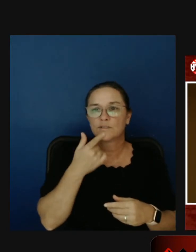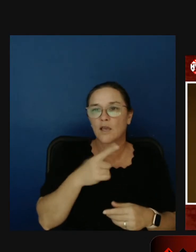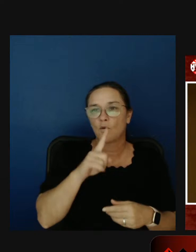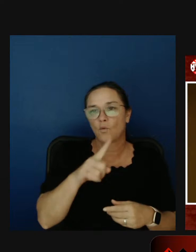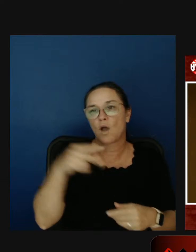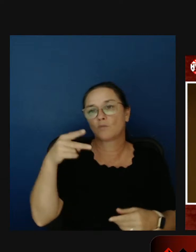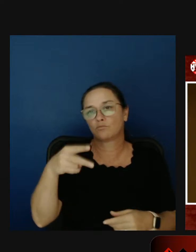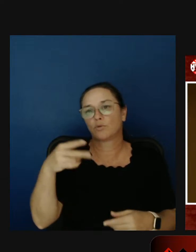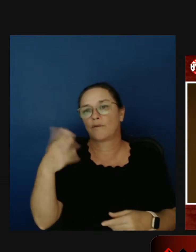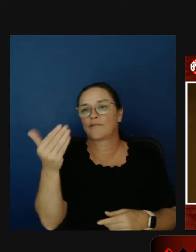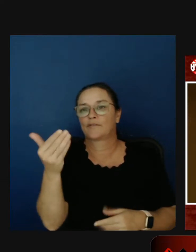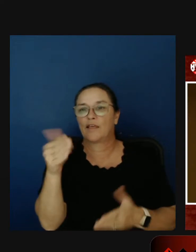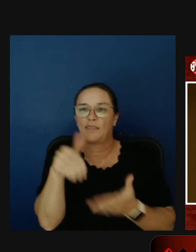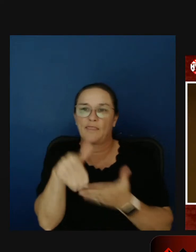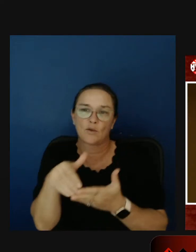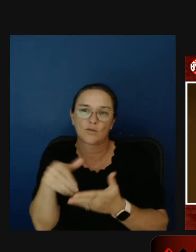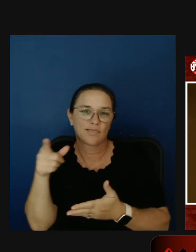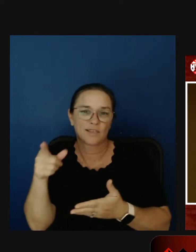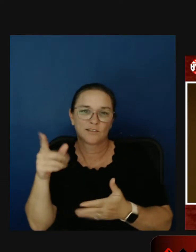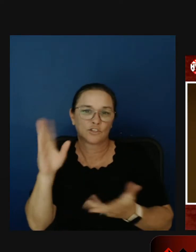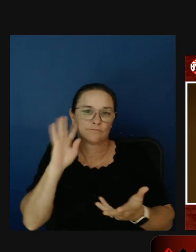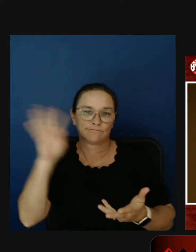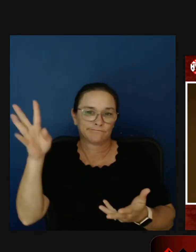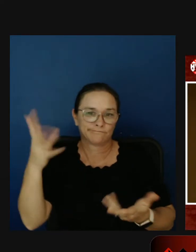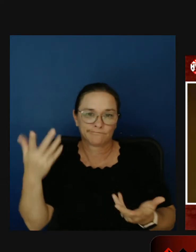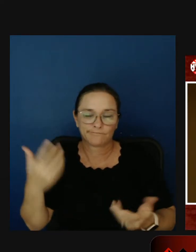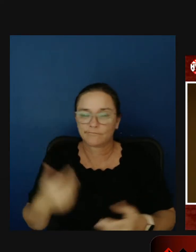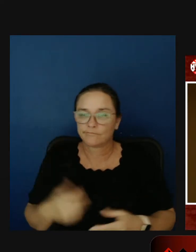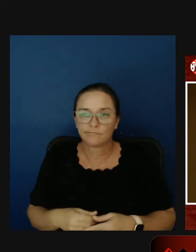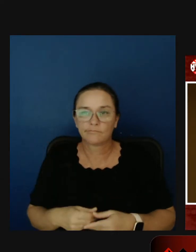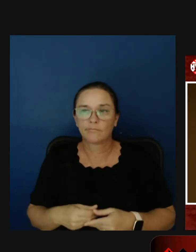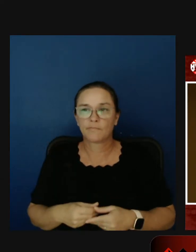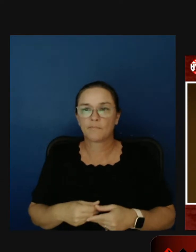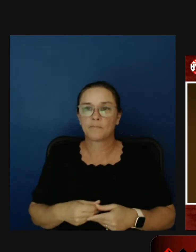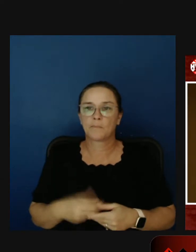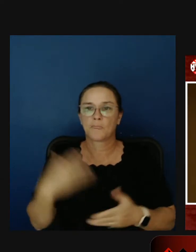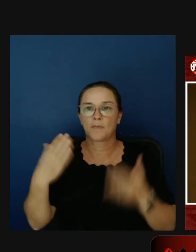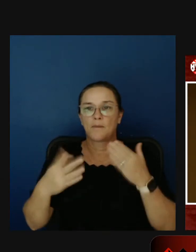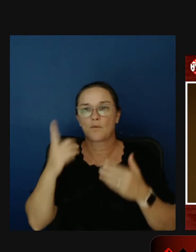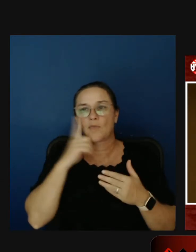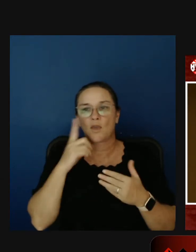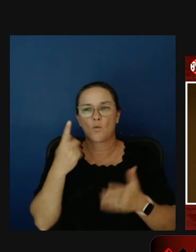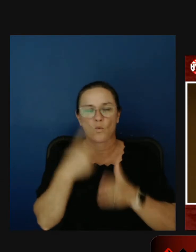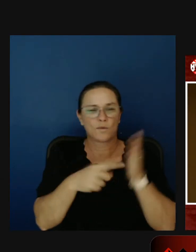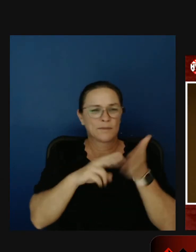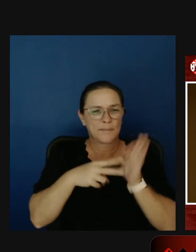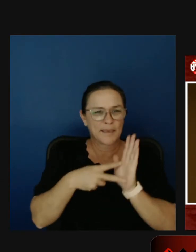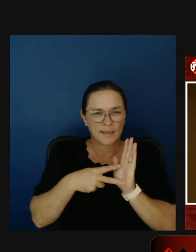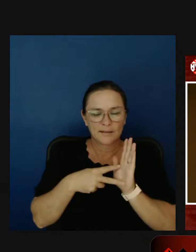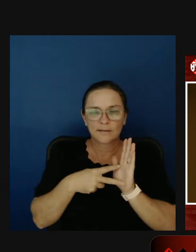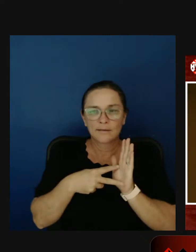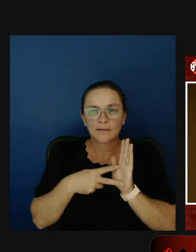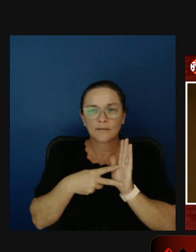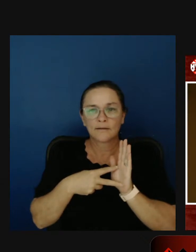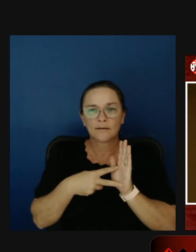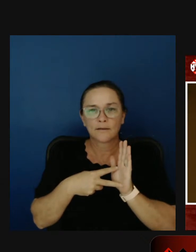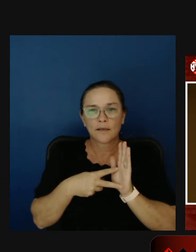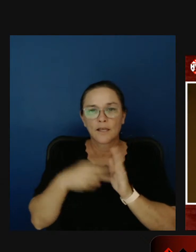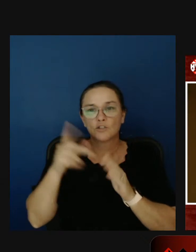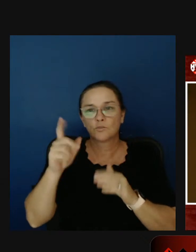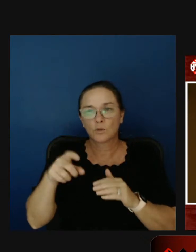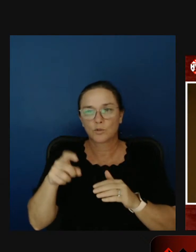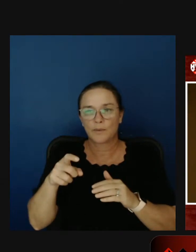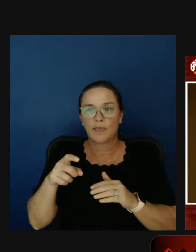case, 15,000. This is just an arbitrary one that I made up. And you might think, well, what does that mean? Well, that's supposed to be